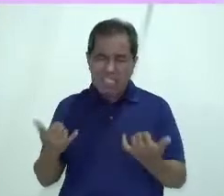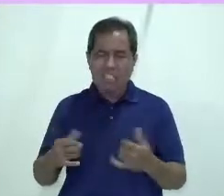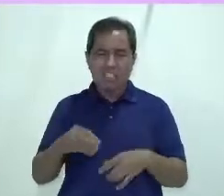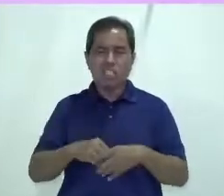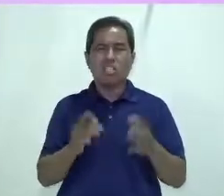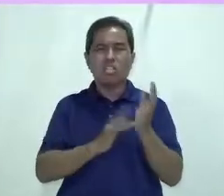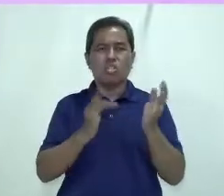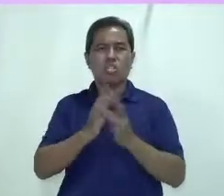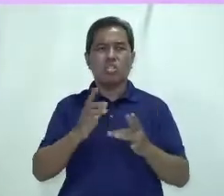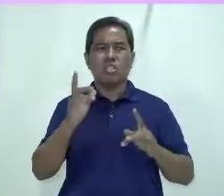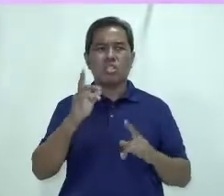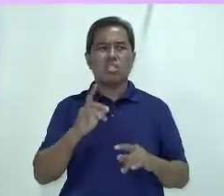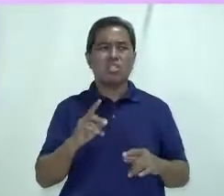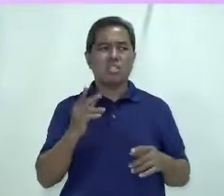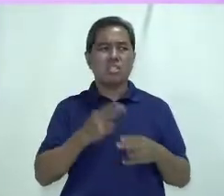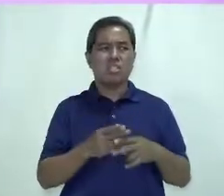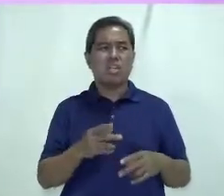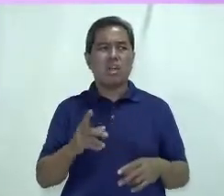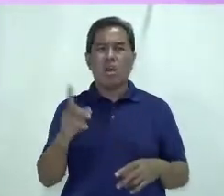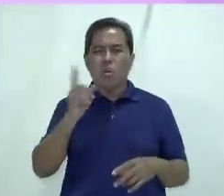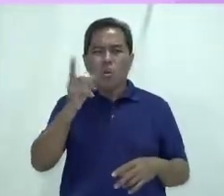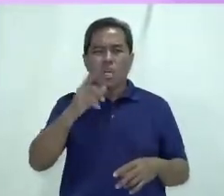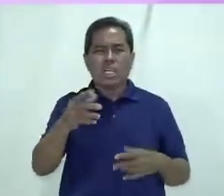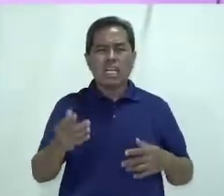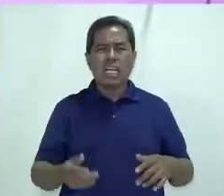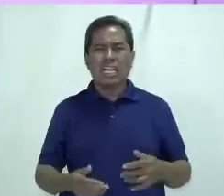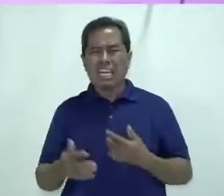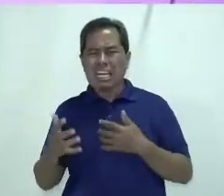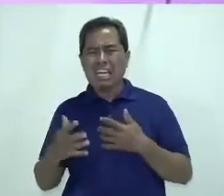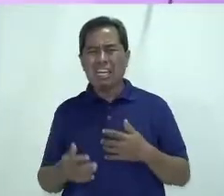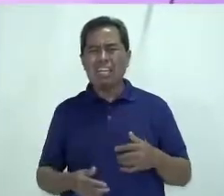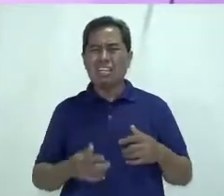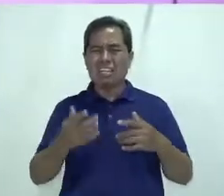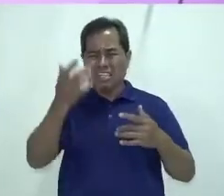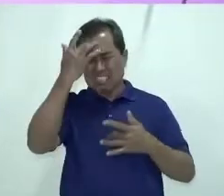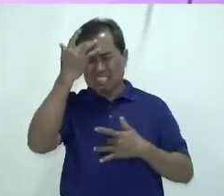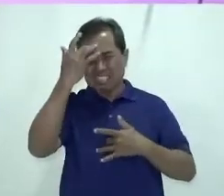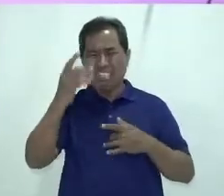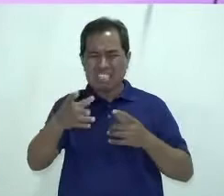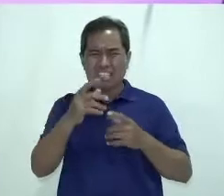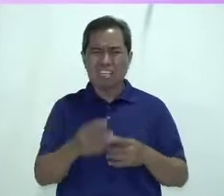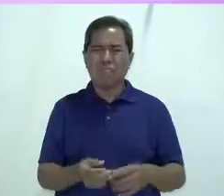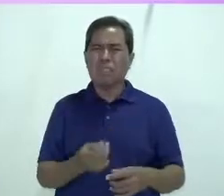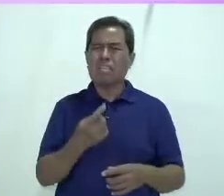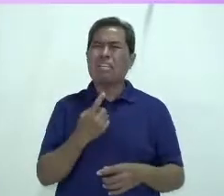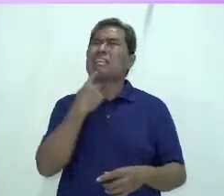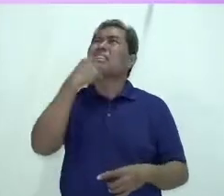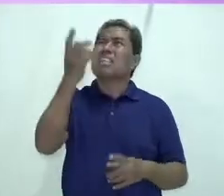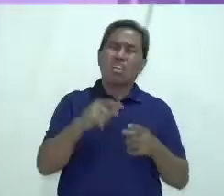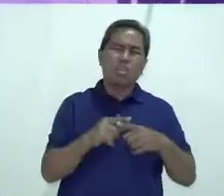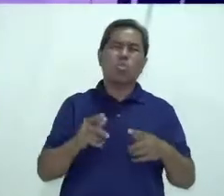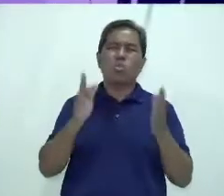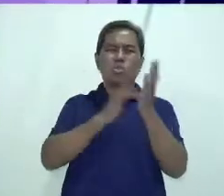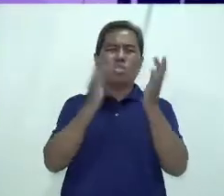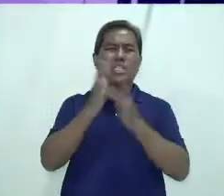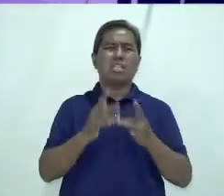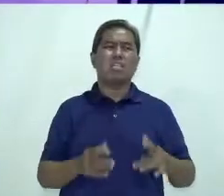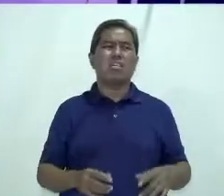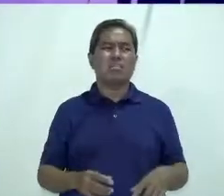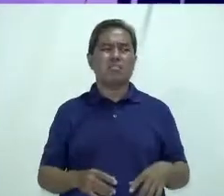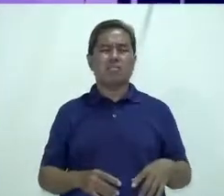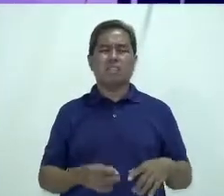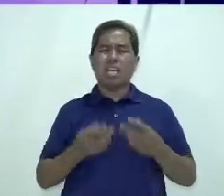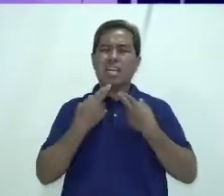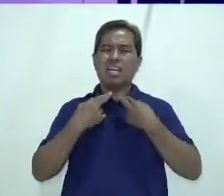mention to the Lord what that sickness is, what that difficulty is, and command it in the name of Jesus to be released right